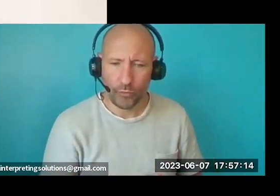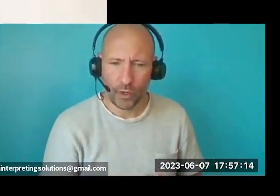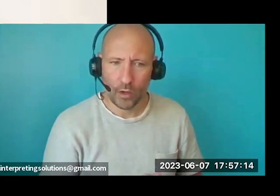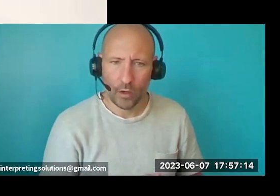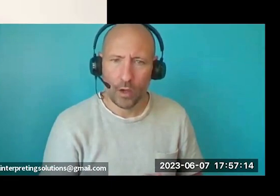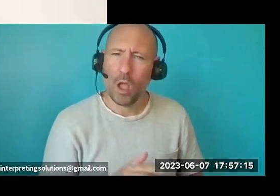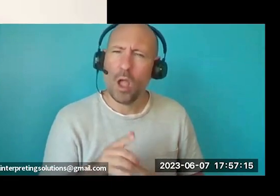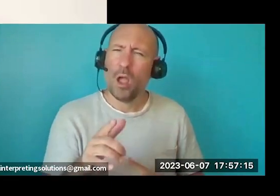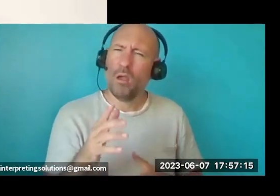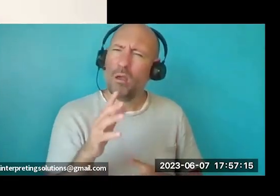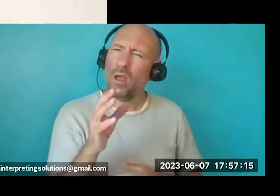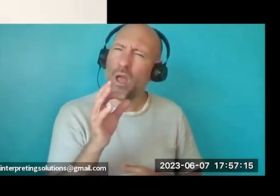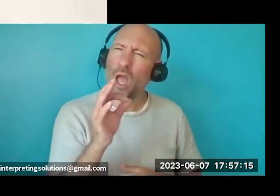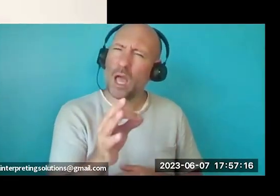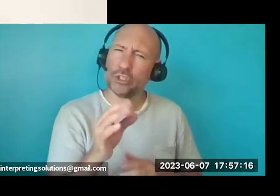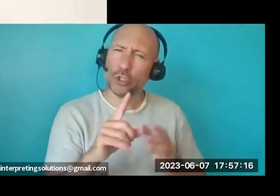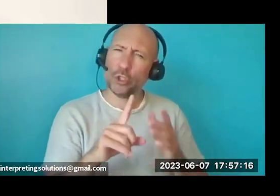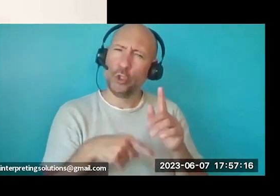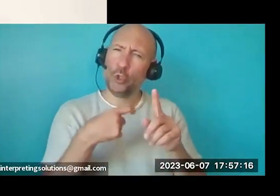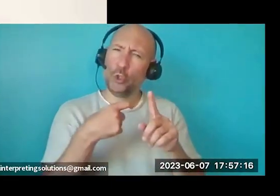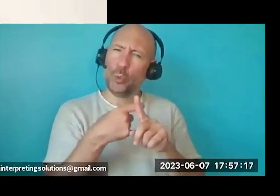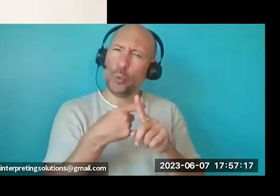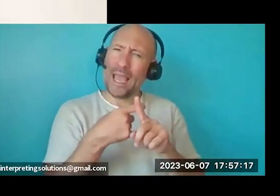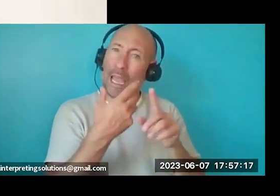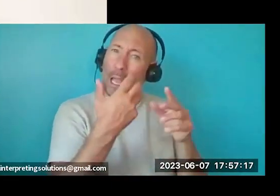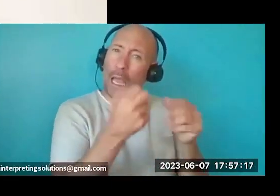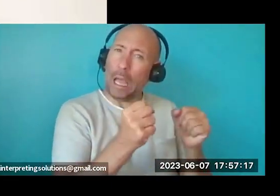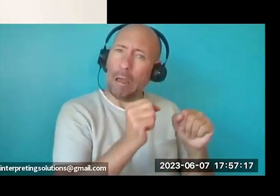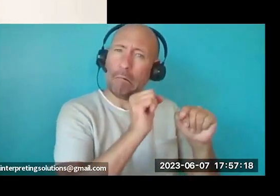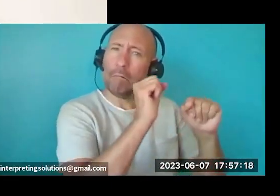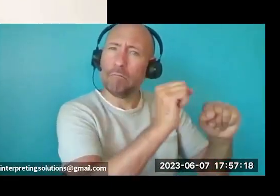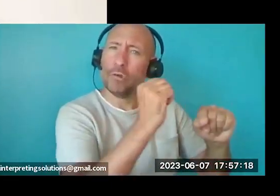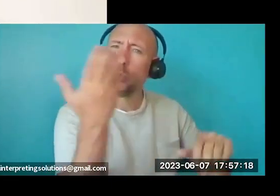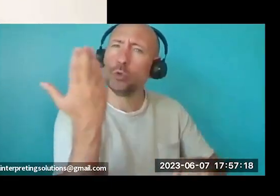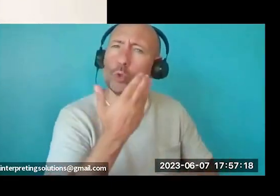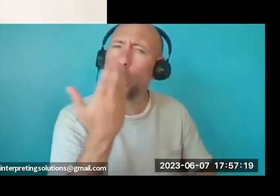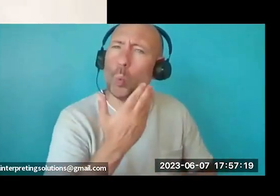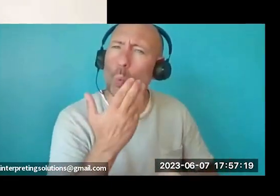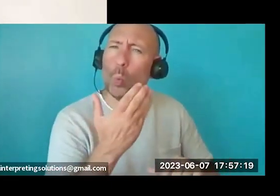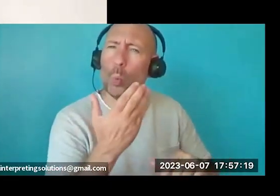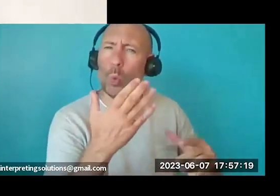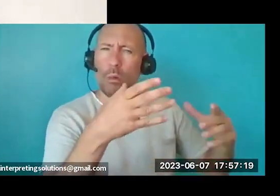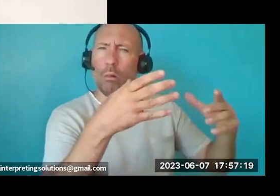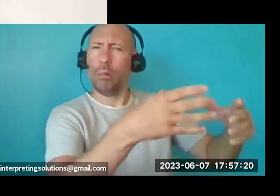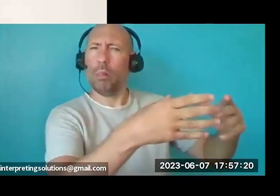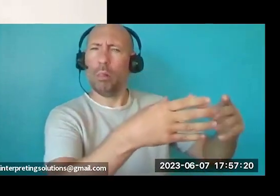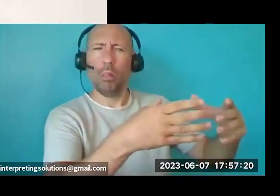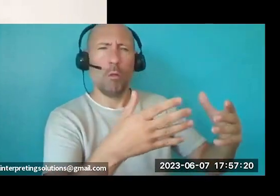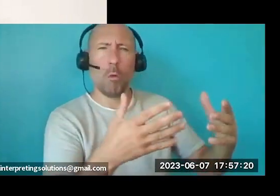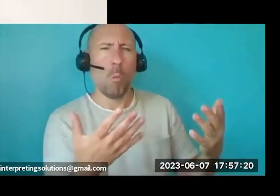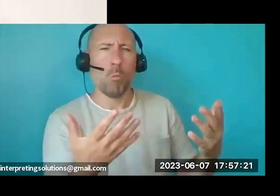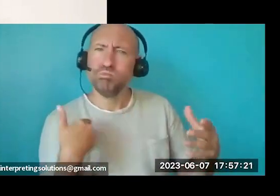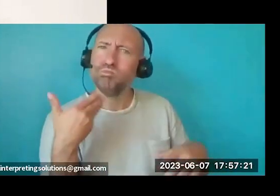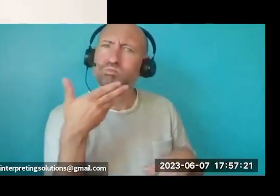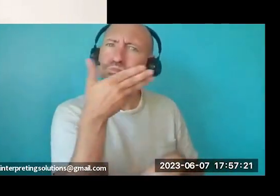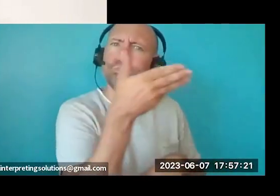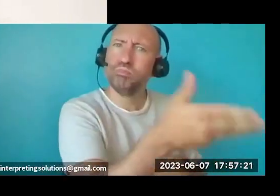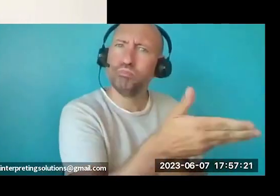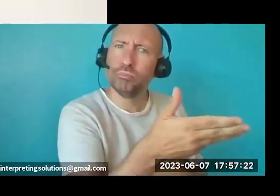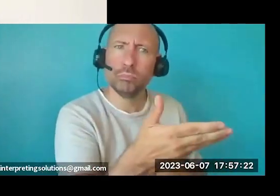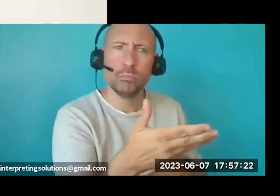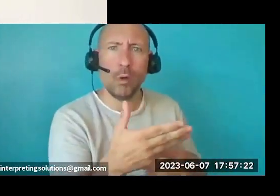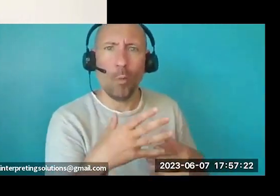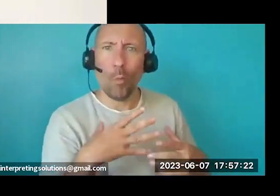in the UK there are schools or ways where you can learn to be an